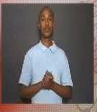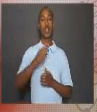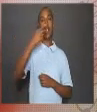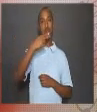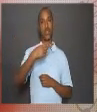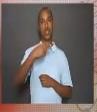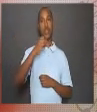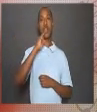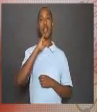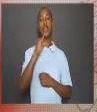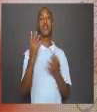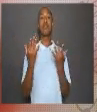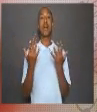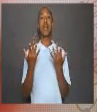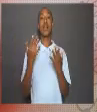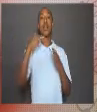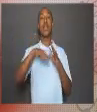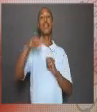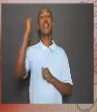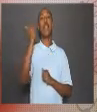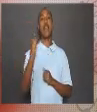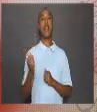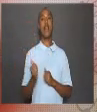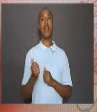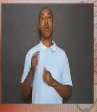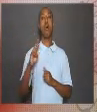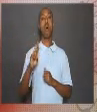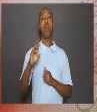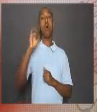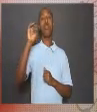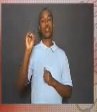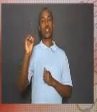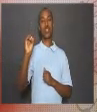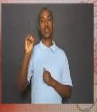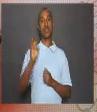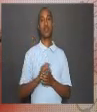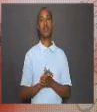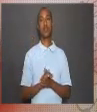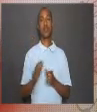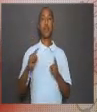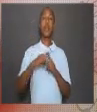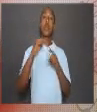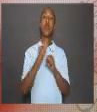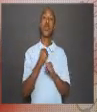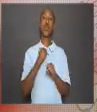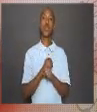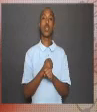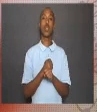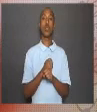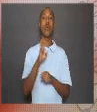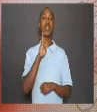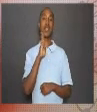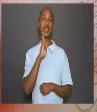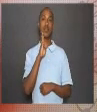Hydrogen is burned in the air, or oxygen, to produce